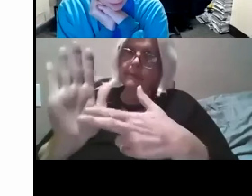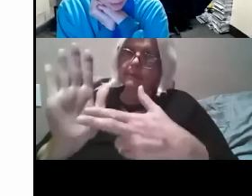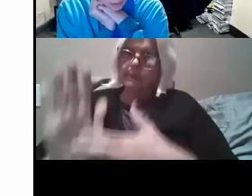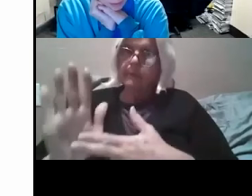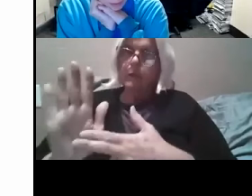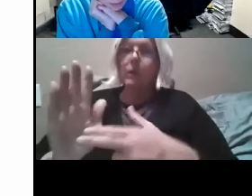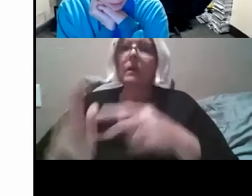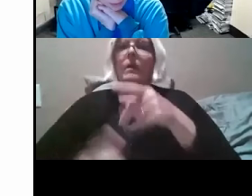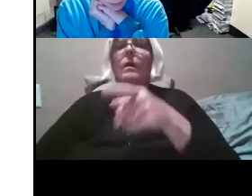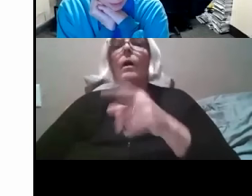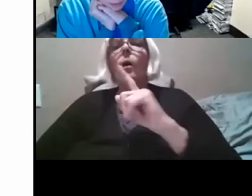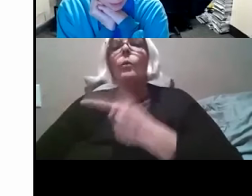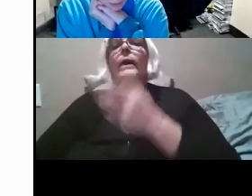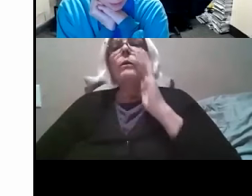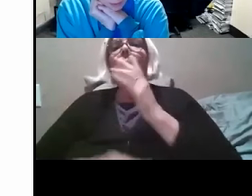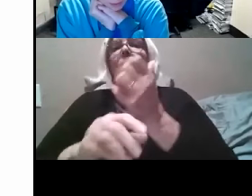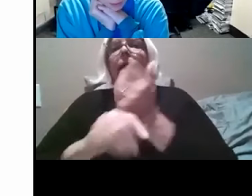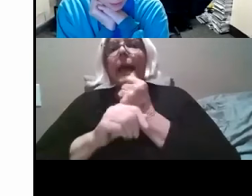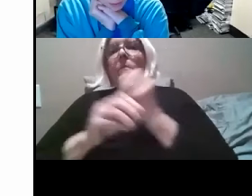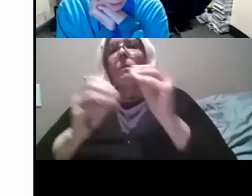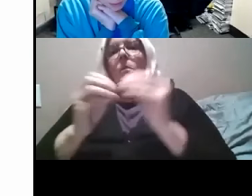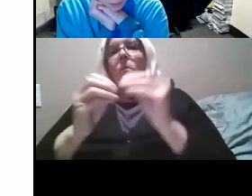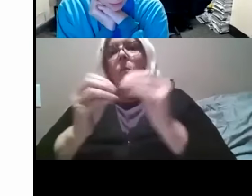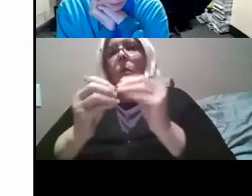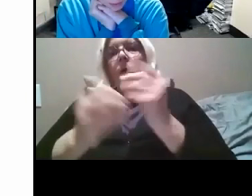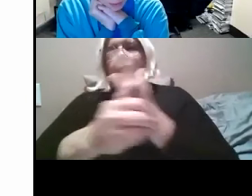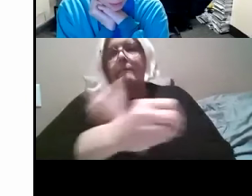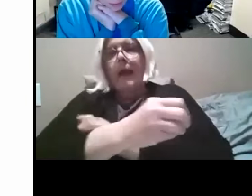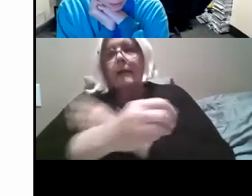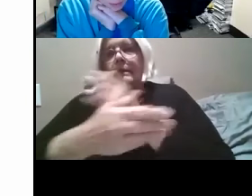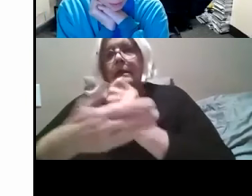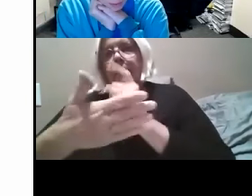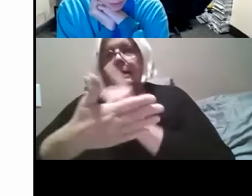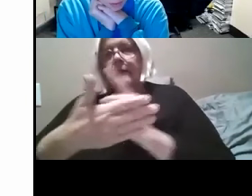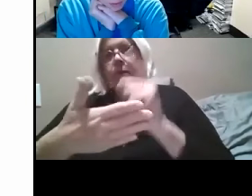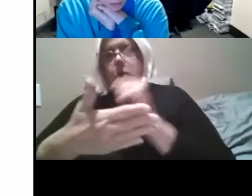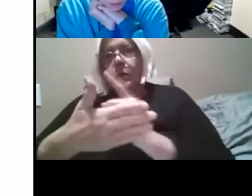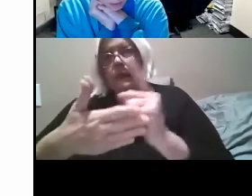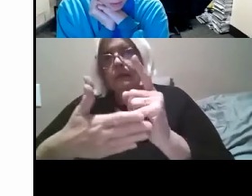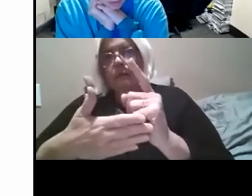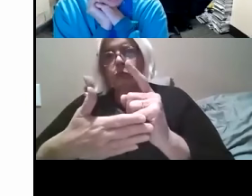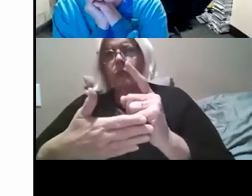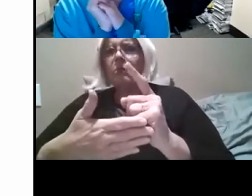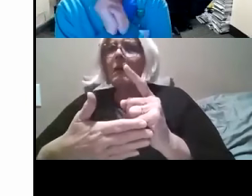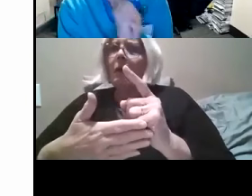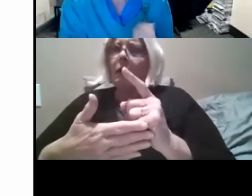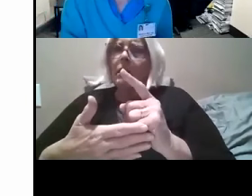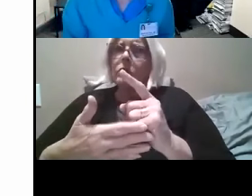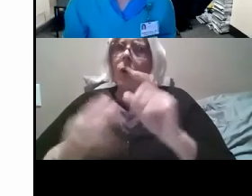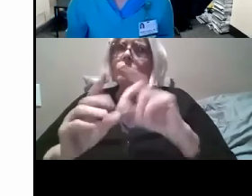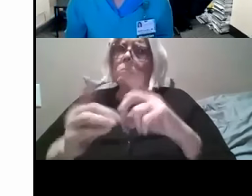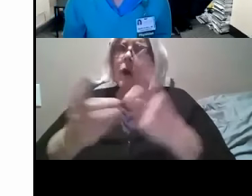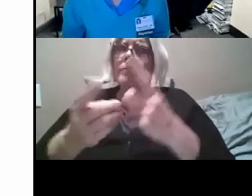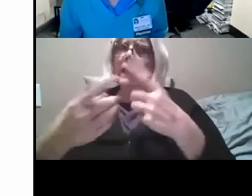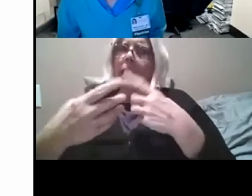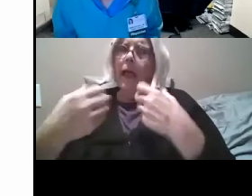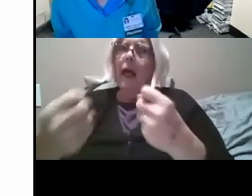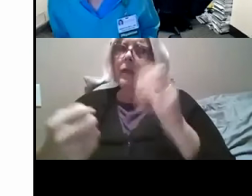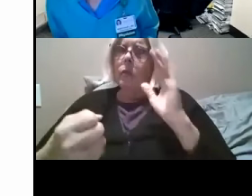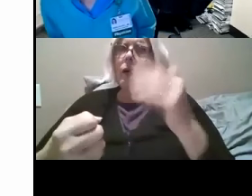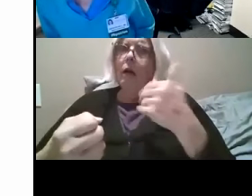way. But and some pharmacies also have the vaccine too. So, and school-based clinics started today.